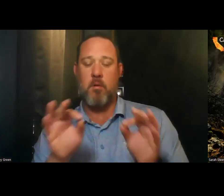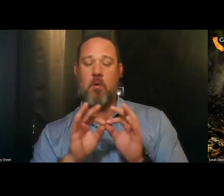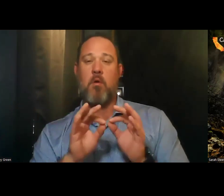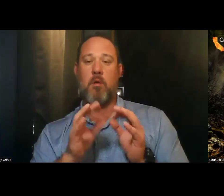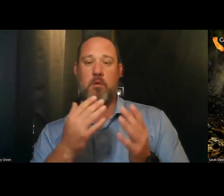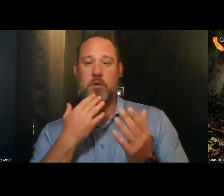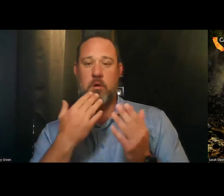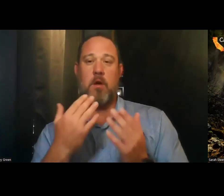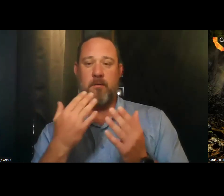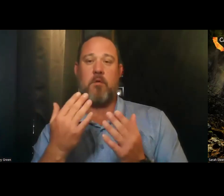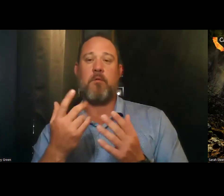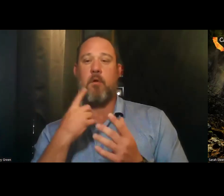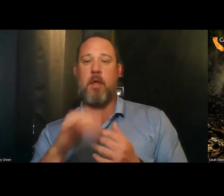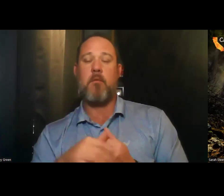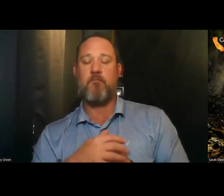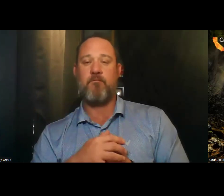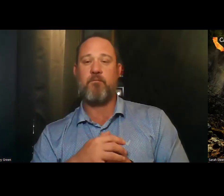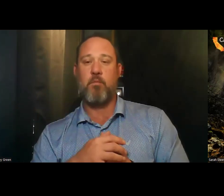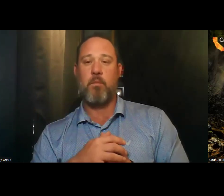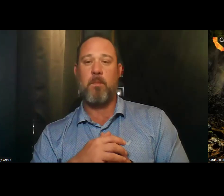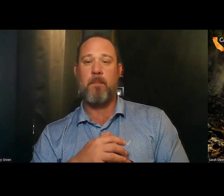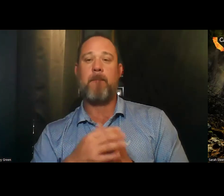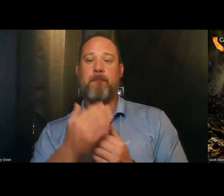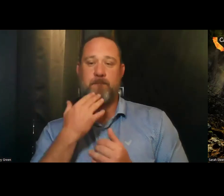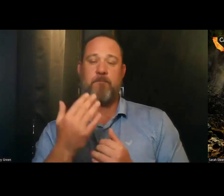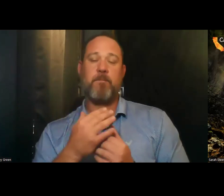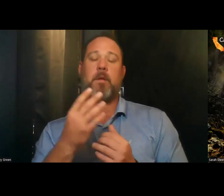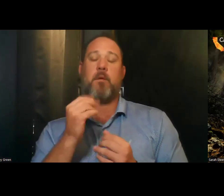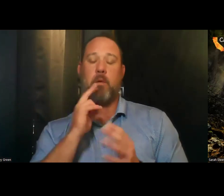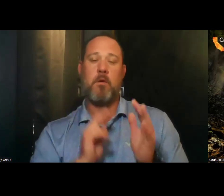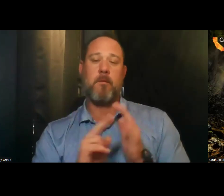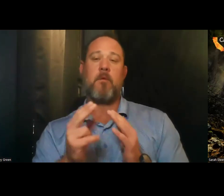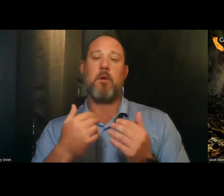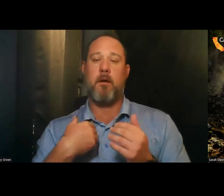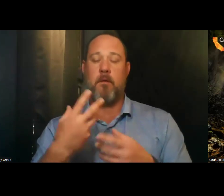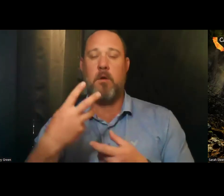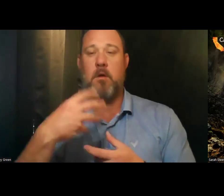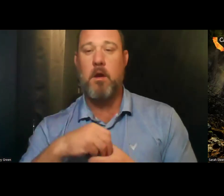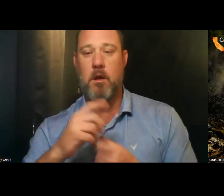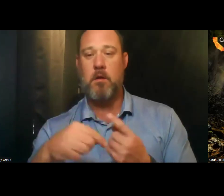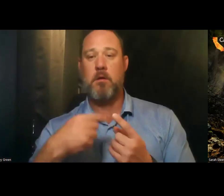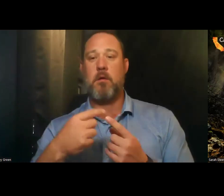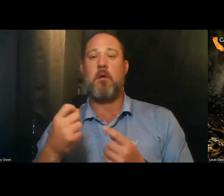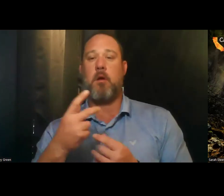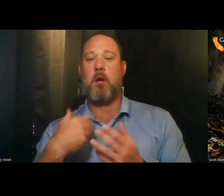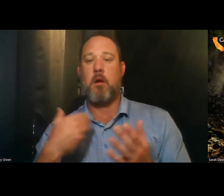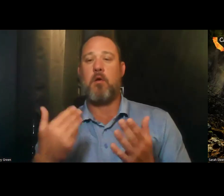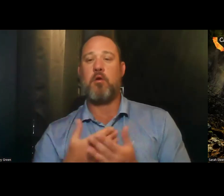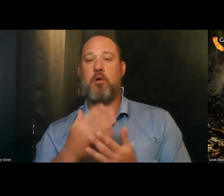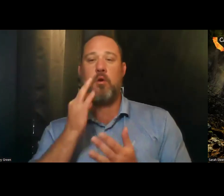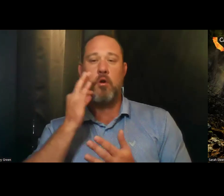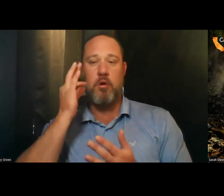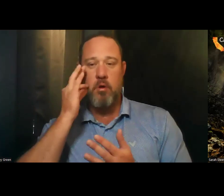so grateful to you for that. So thank you for that. And we look forward to having you engage when we bring on our new